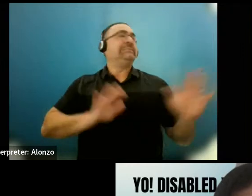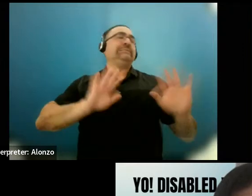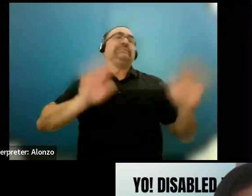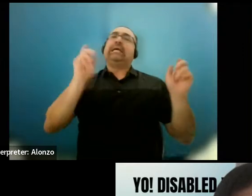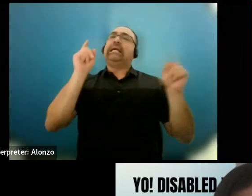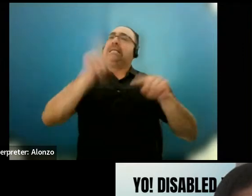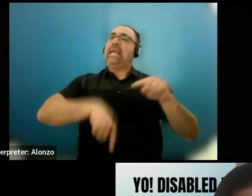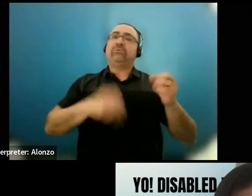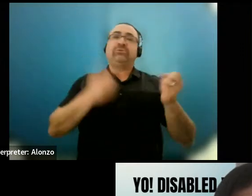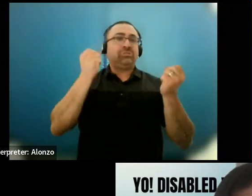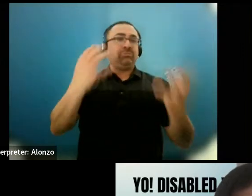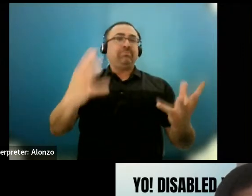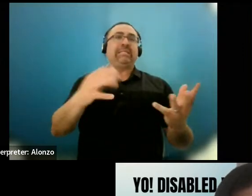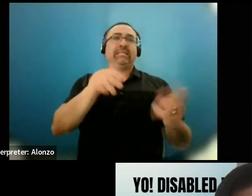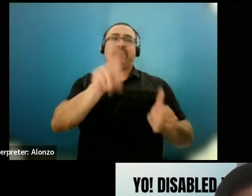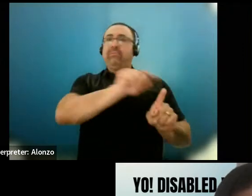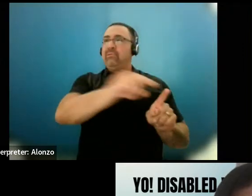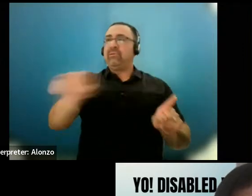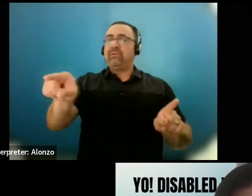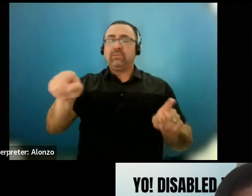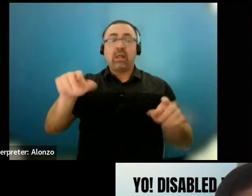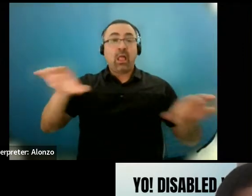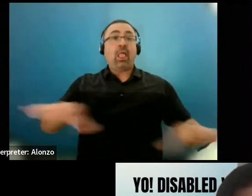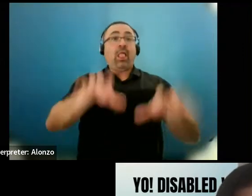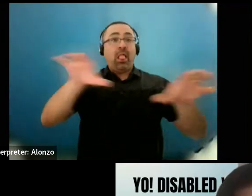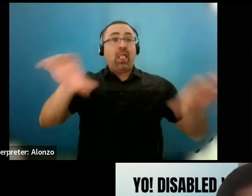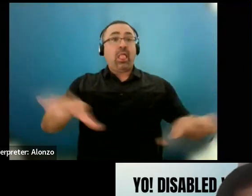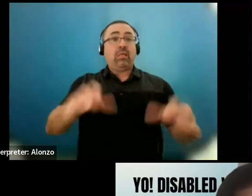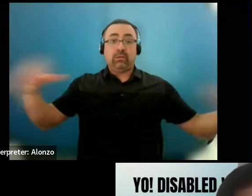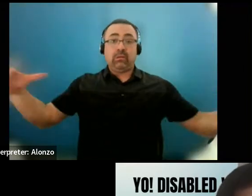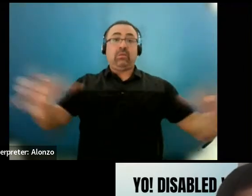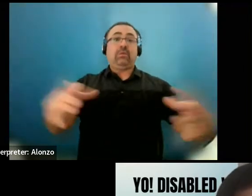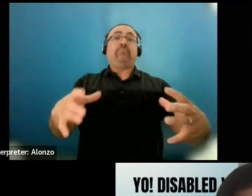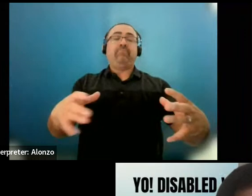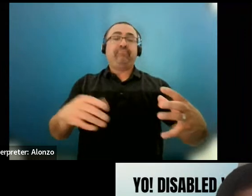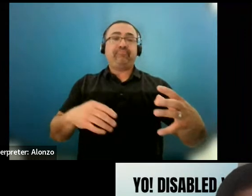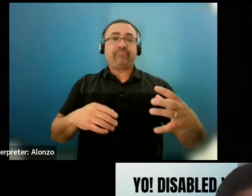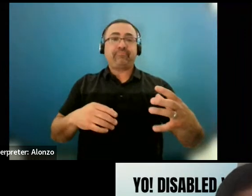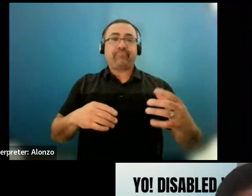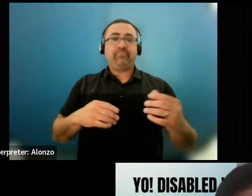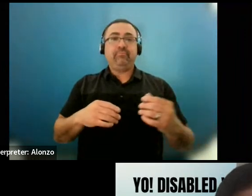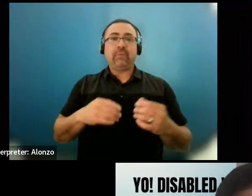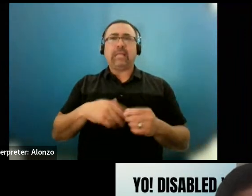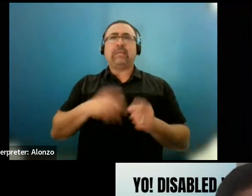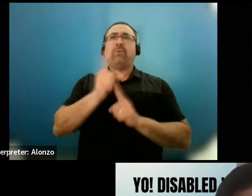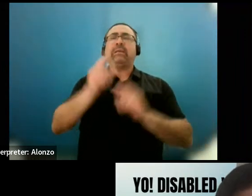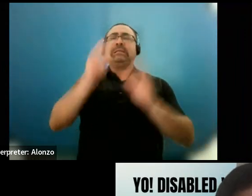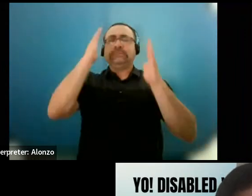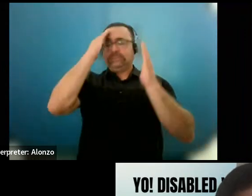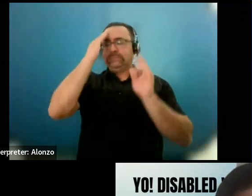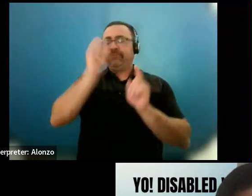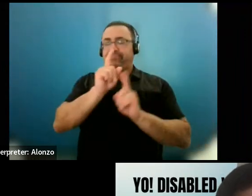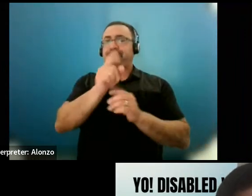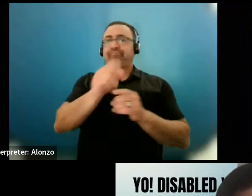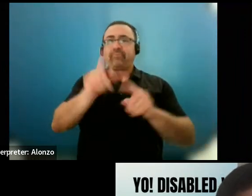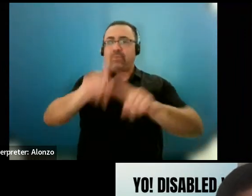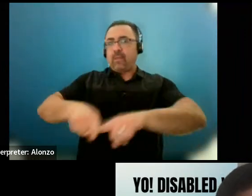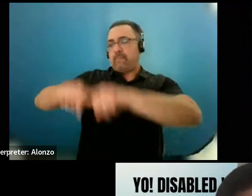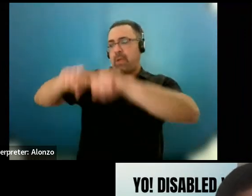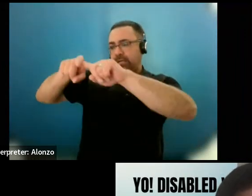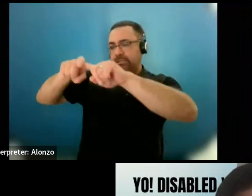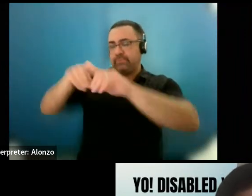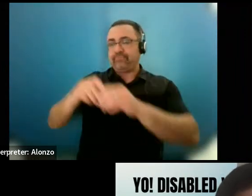many people. It took too much to get them together. So I had to take a moment, and I said, I'm going to pause here, and I'm going